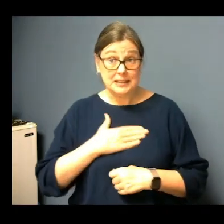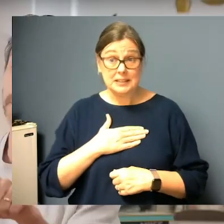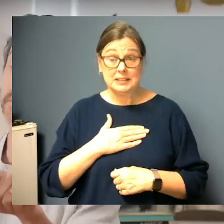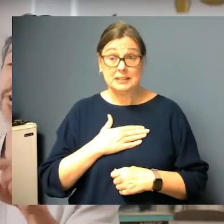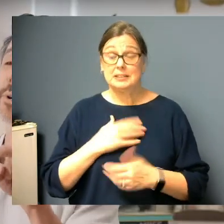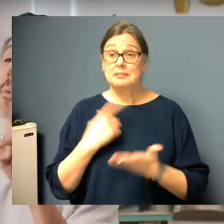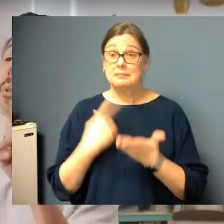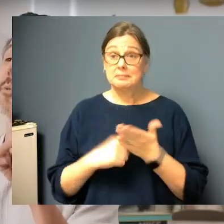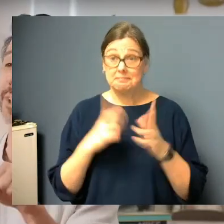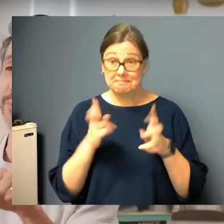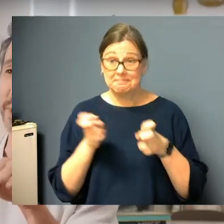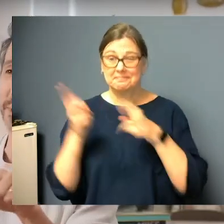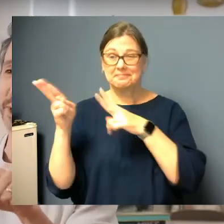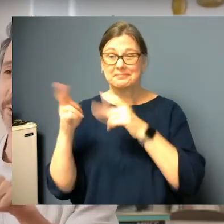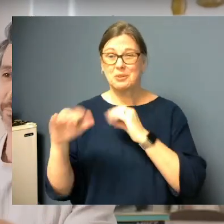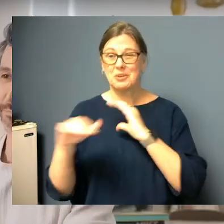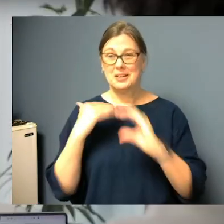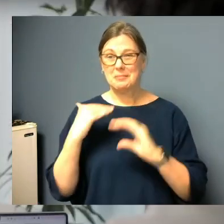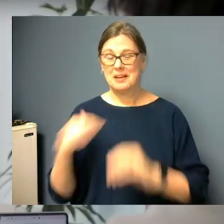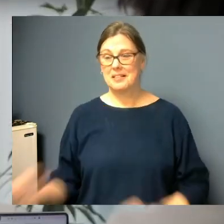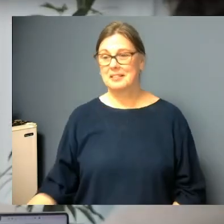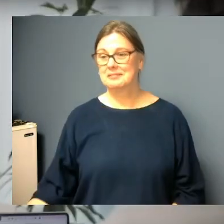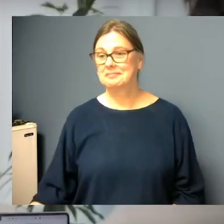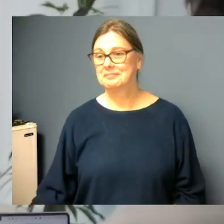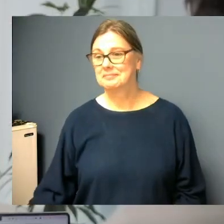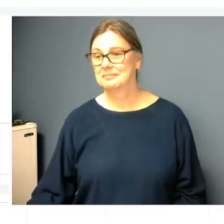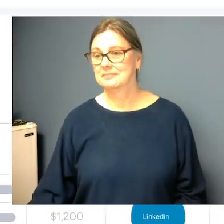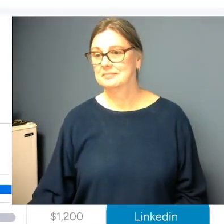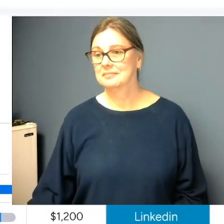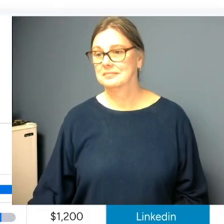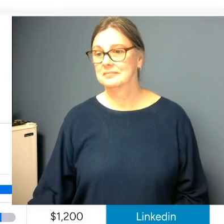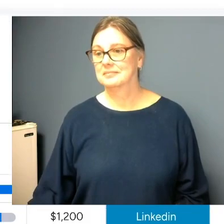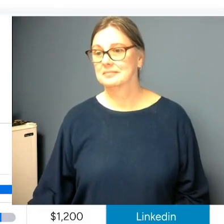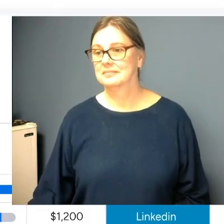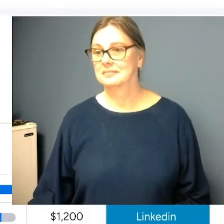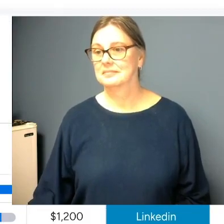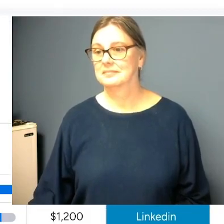Let me show you how we do stuff around here. Actually, my department uses Monday.com, so